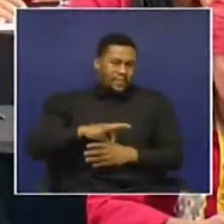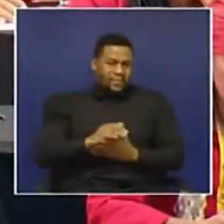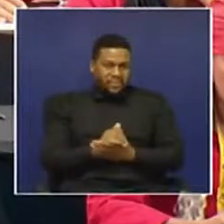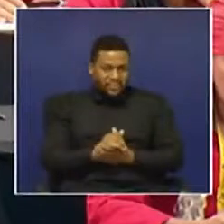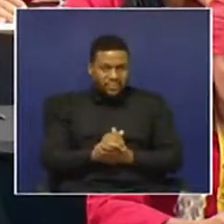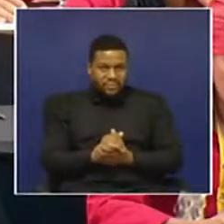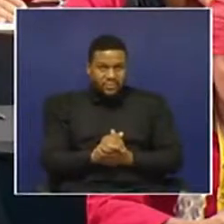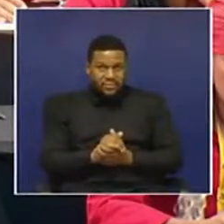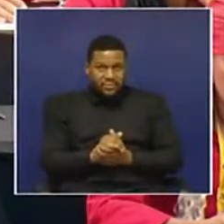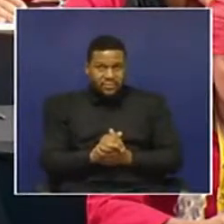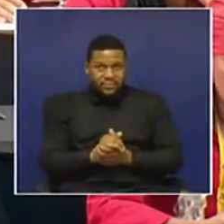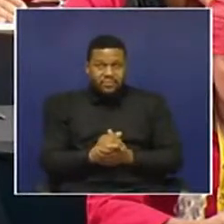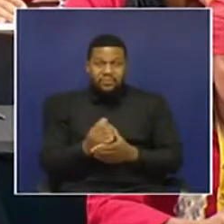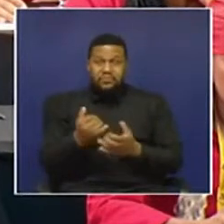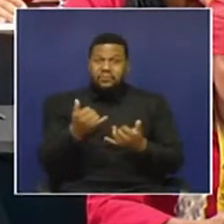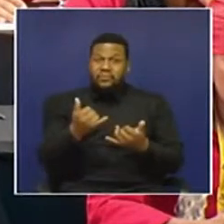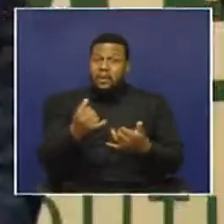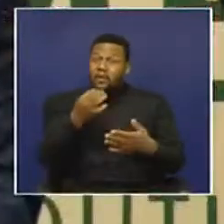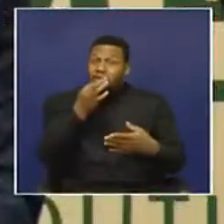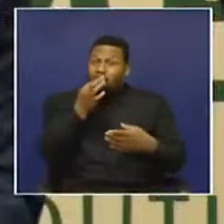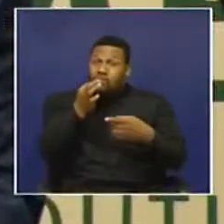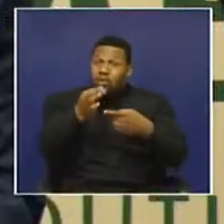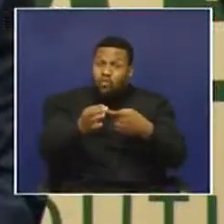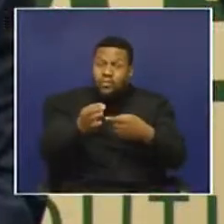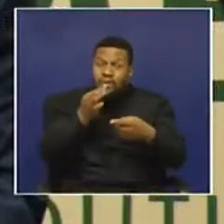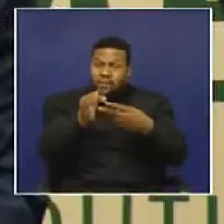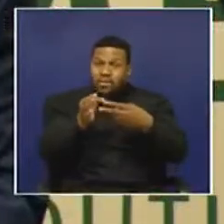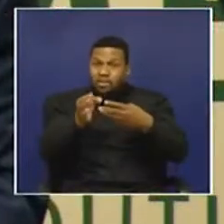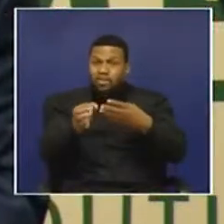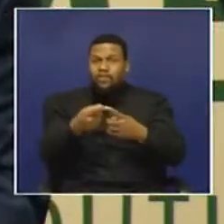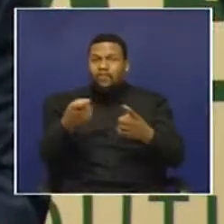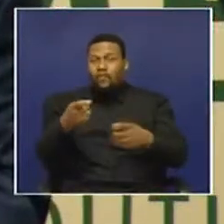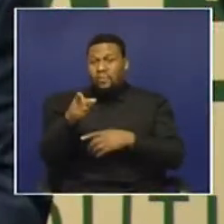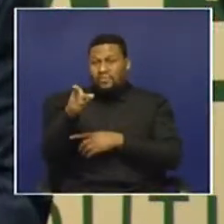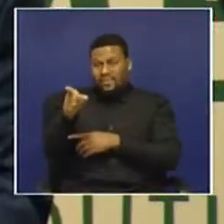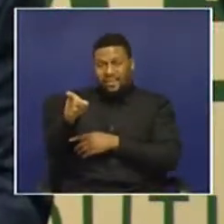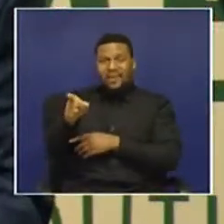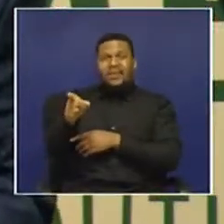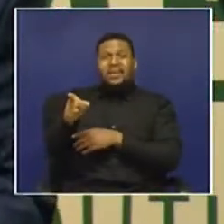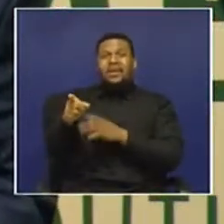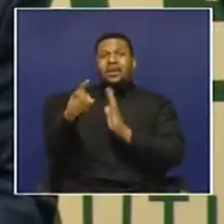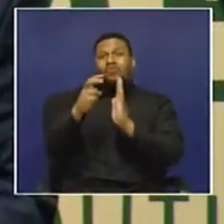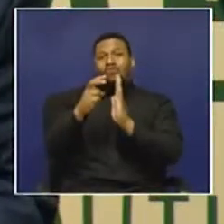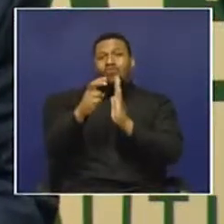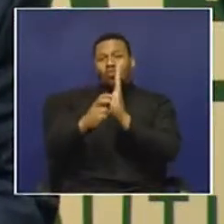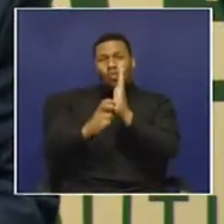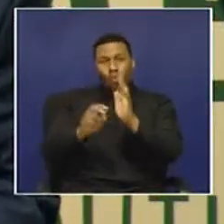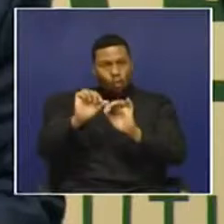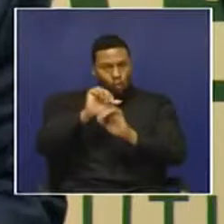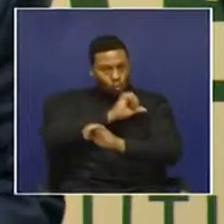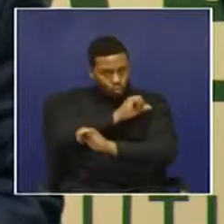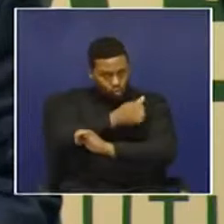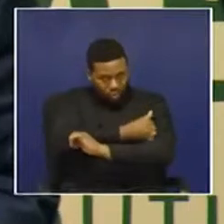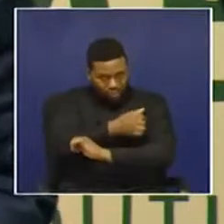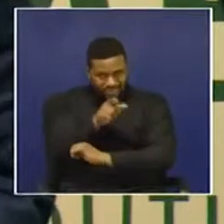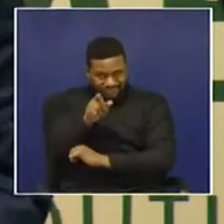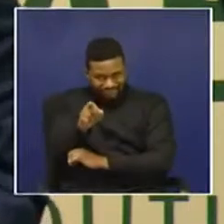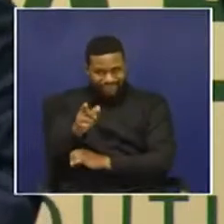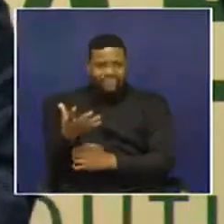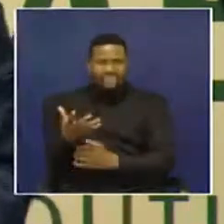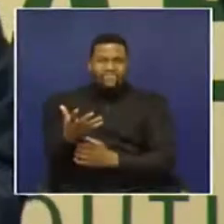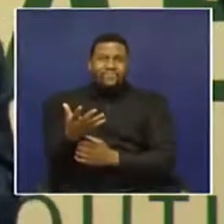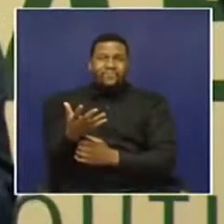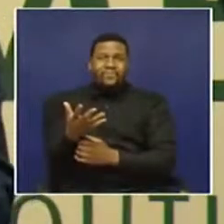Following recommendations from the Financial Sector Conduct Authority, National Treasury will introduce reforms to manage